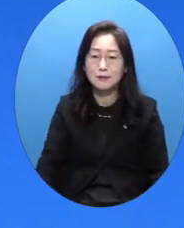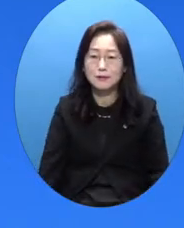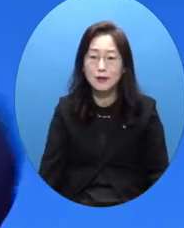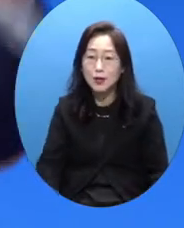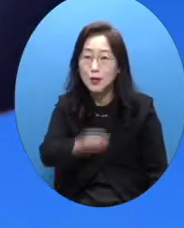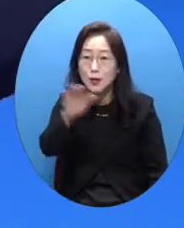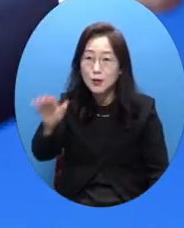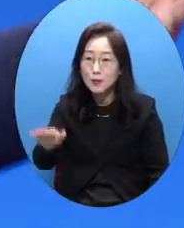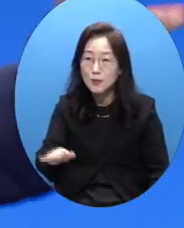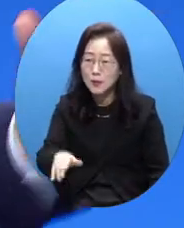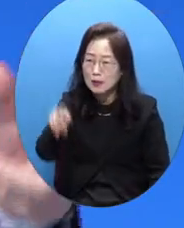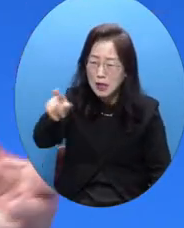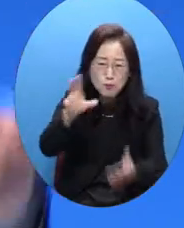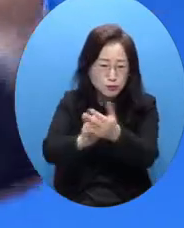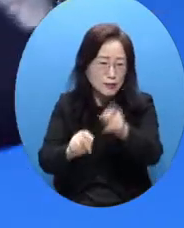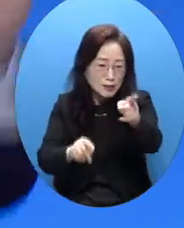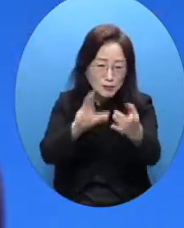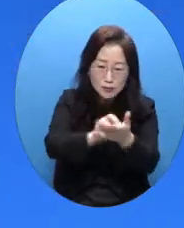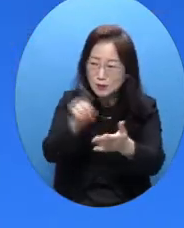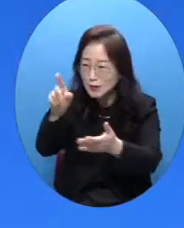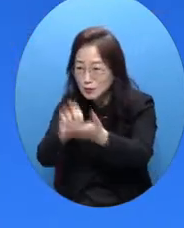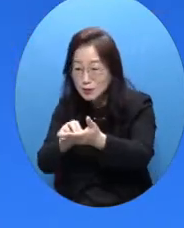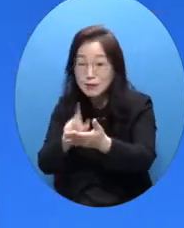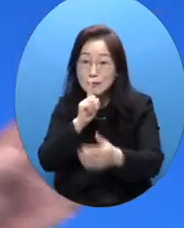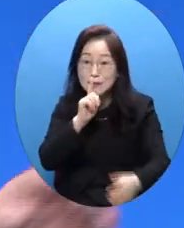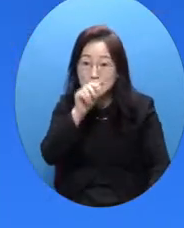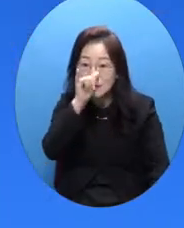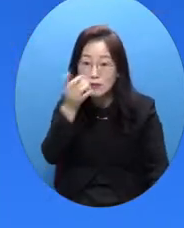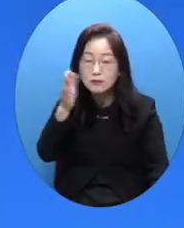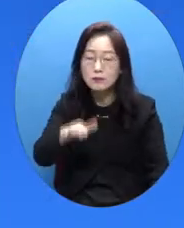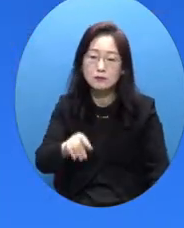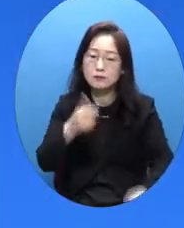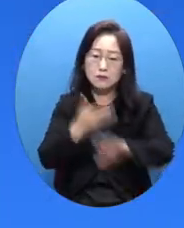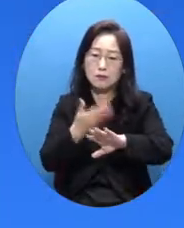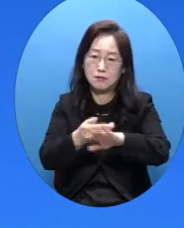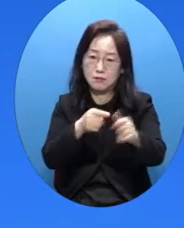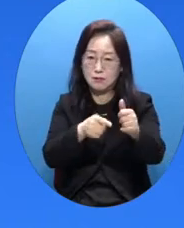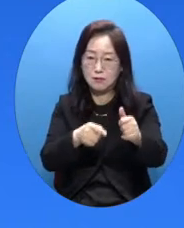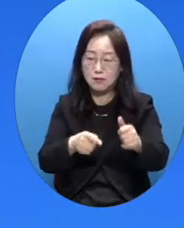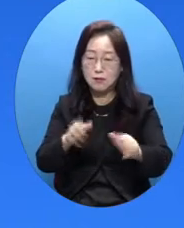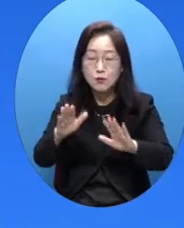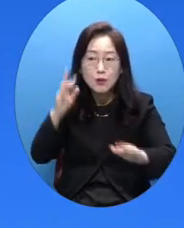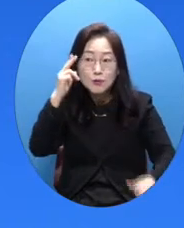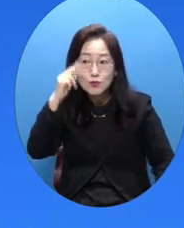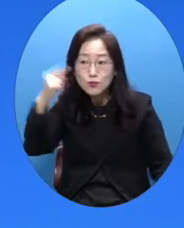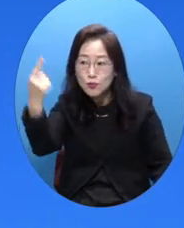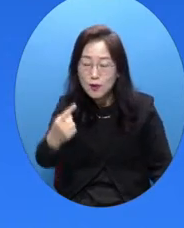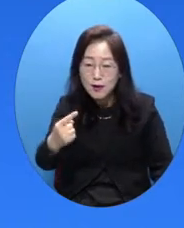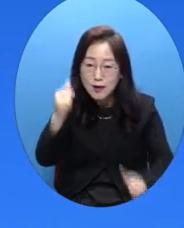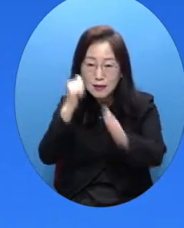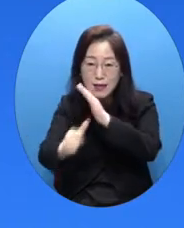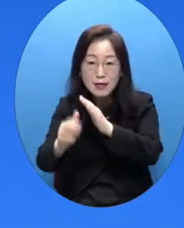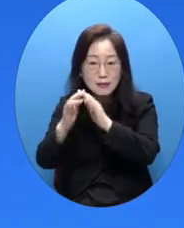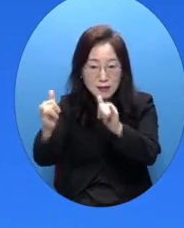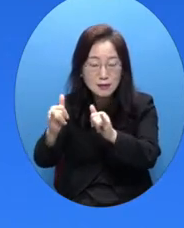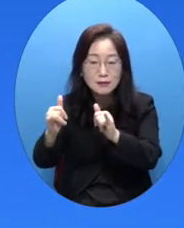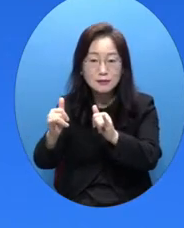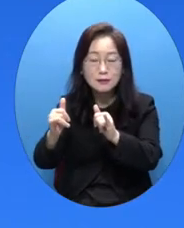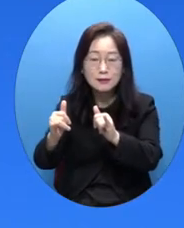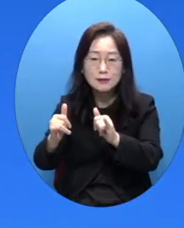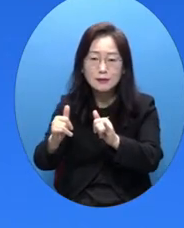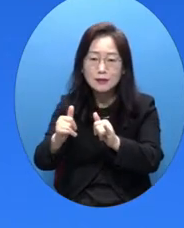and I remember visiting Israel and I witnessed people not criticizing and blaming one